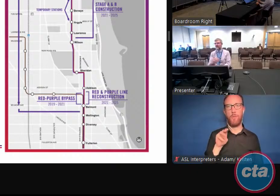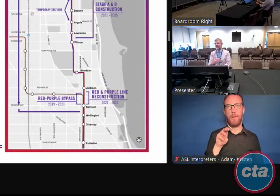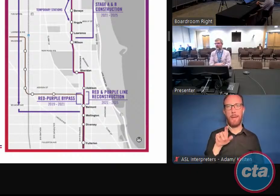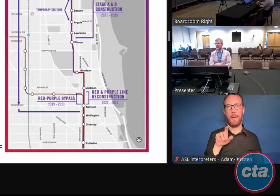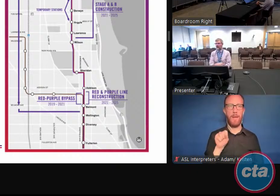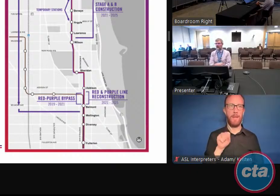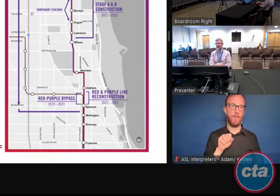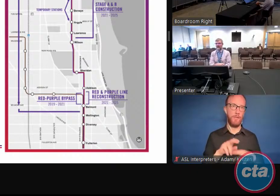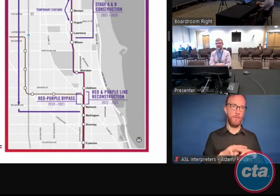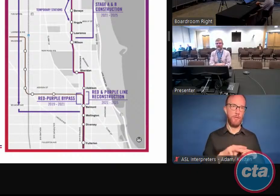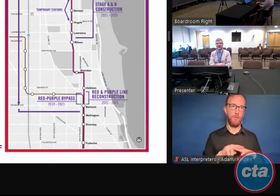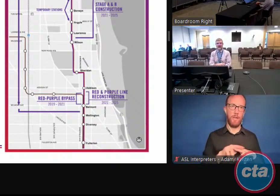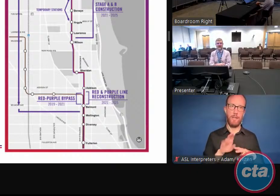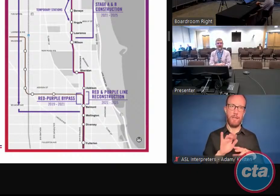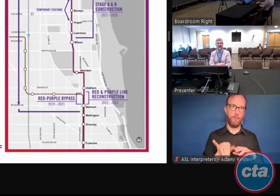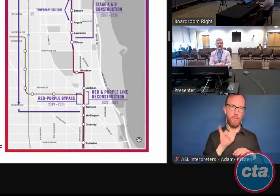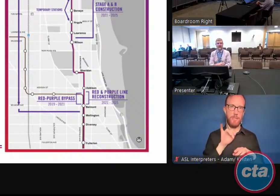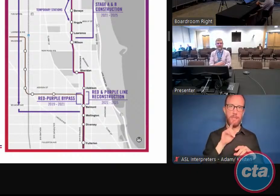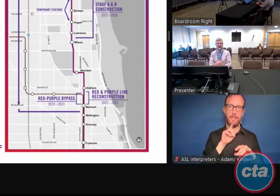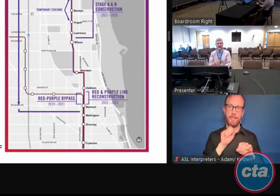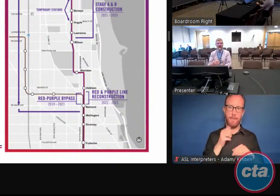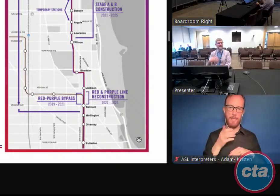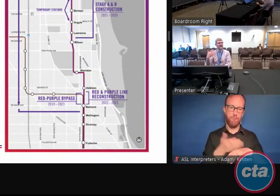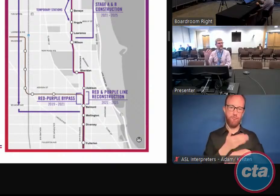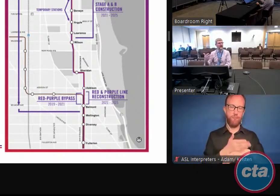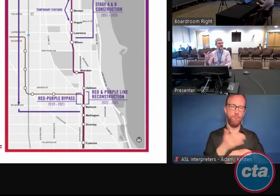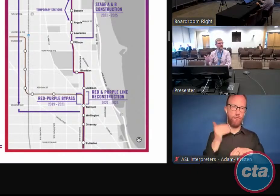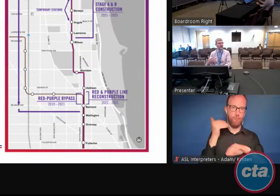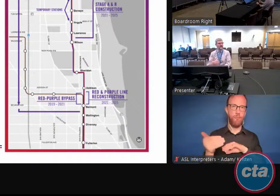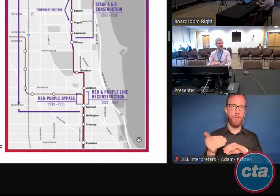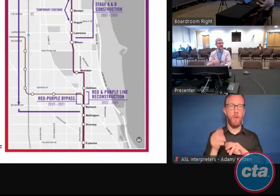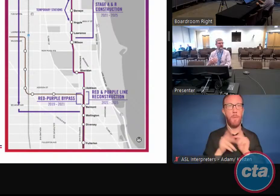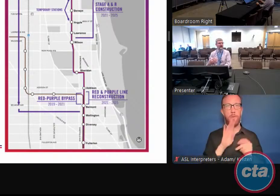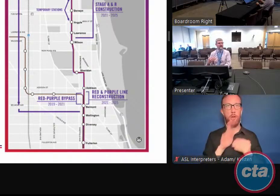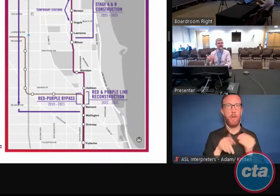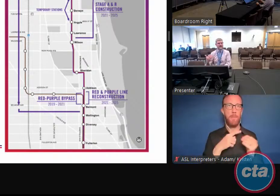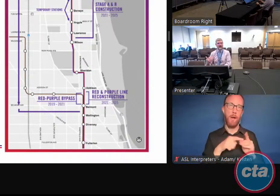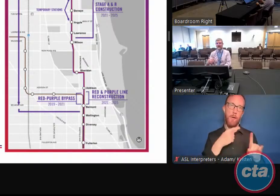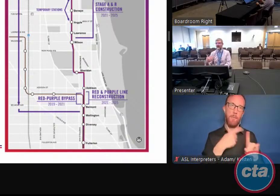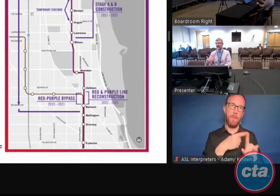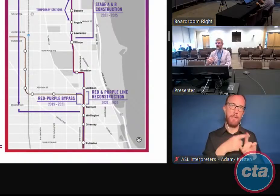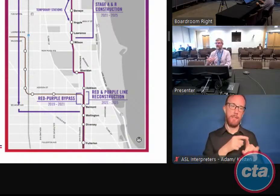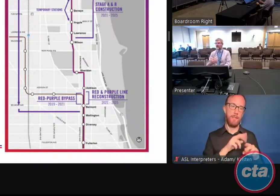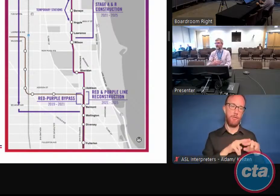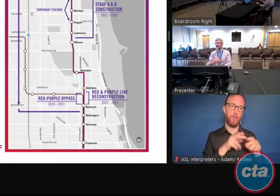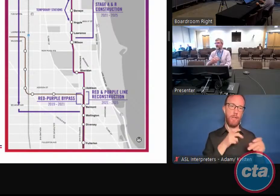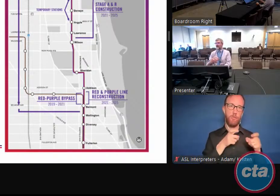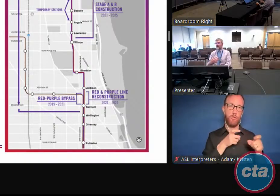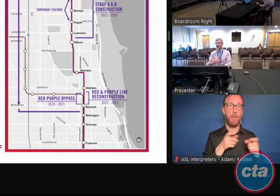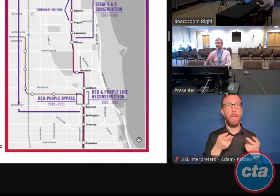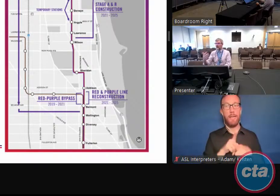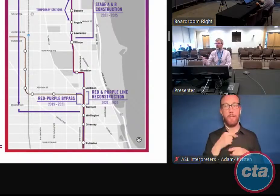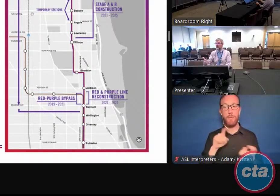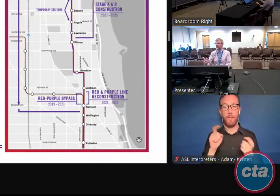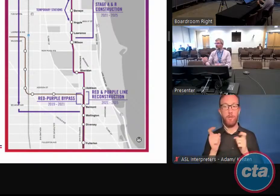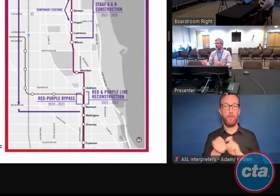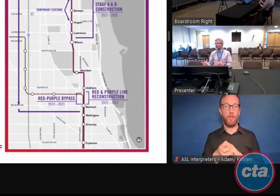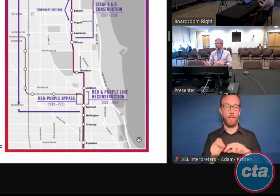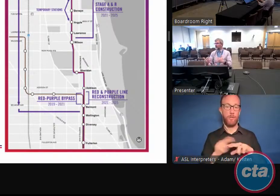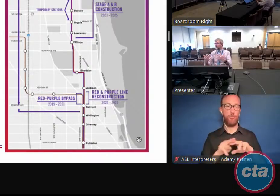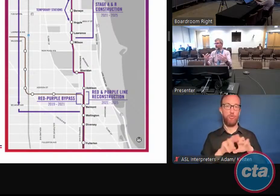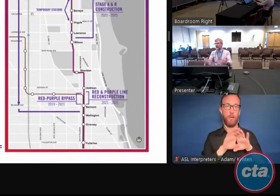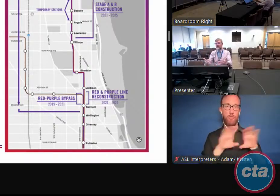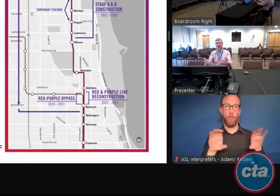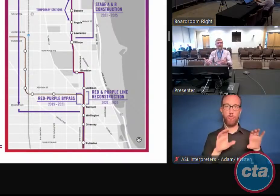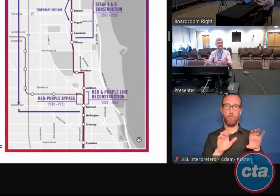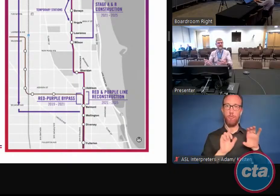compatible. So you hear a lot of people talk about positive train control, as this will allow us, as we upgrade cars potentially in the long term, to